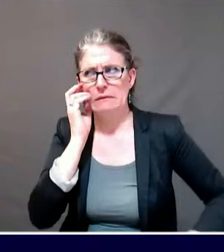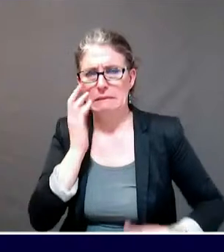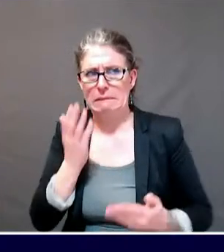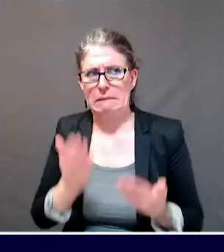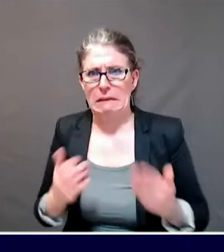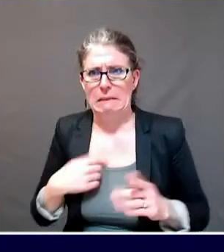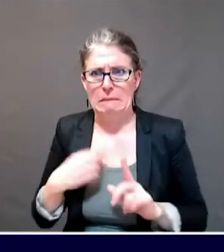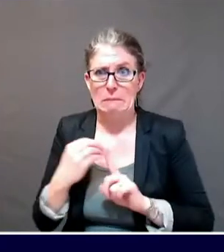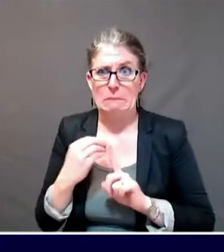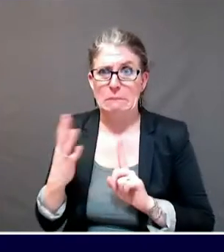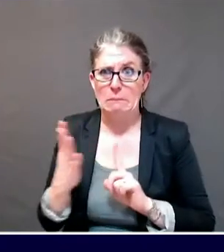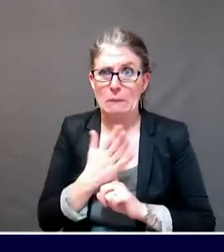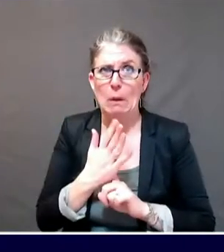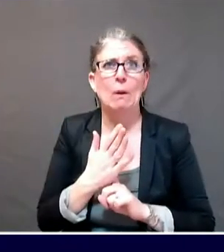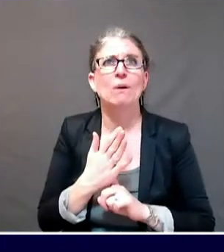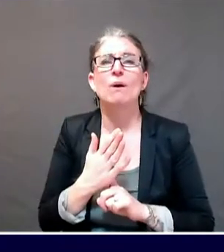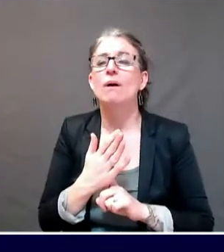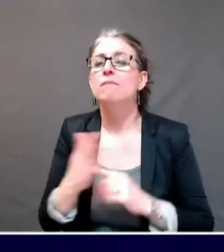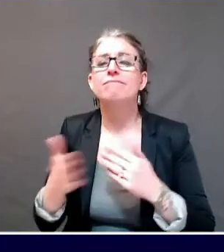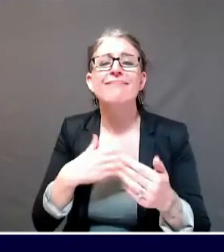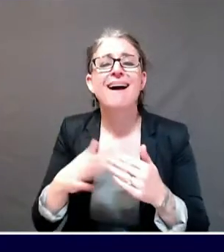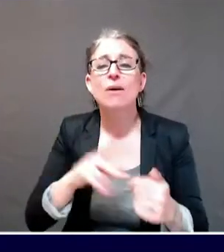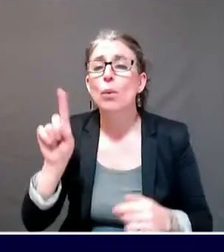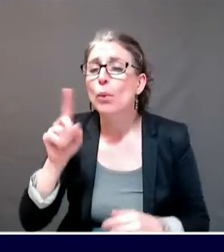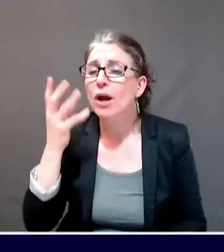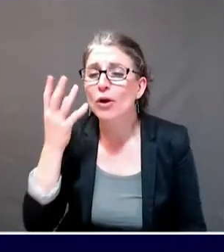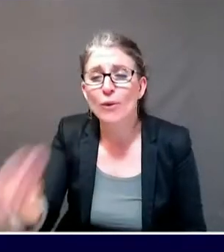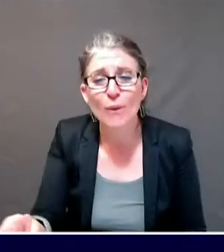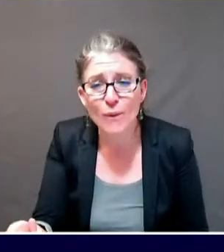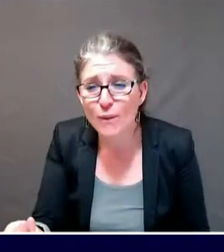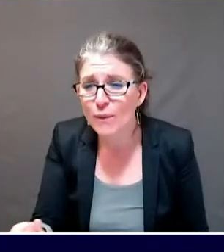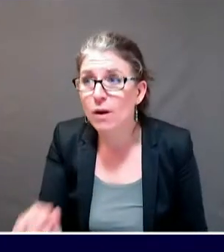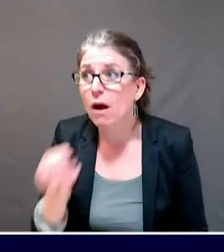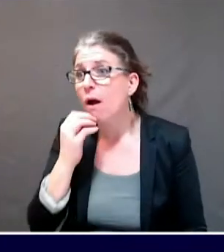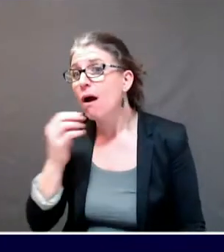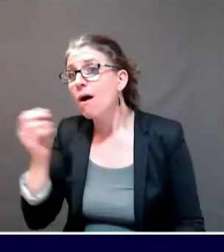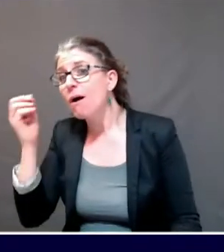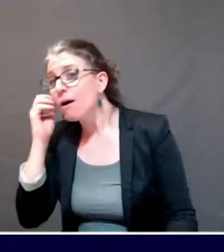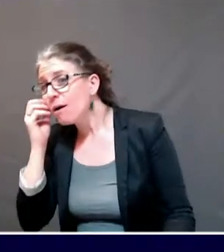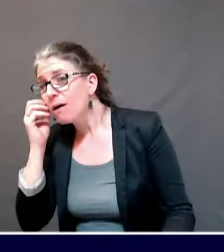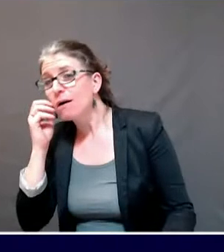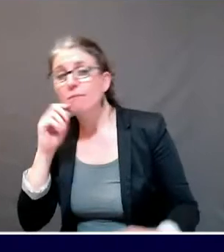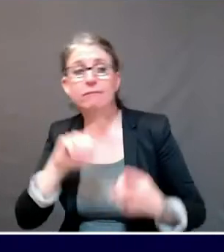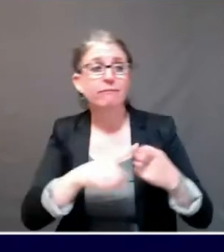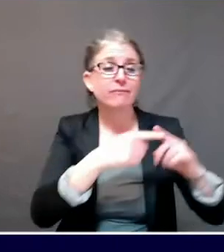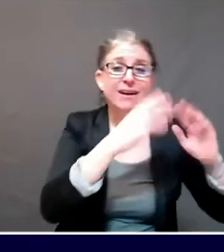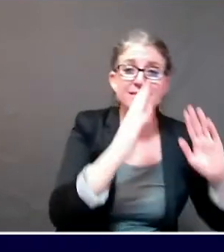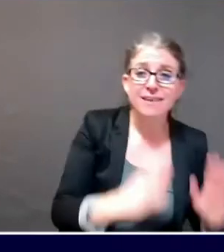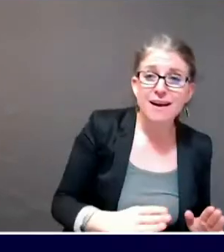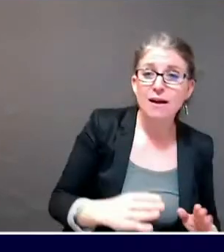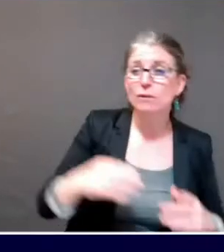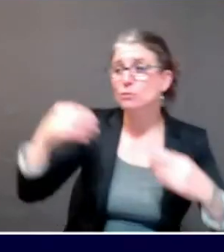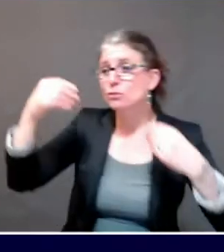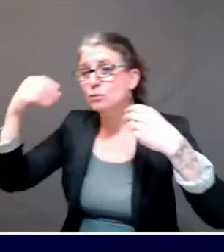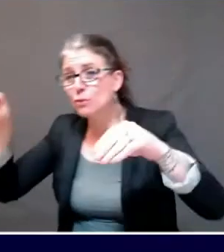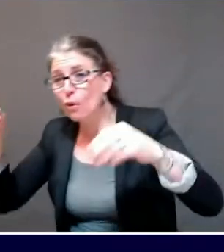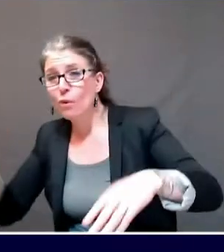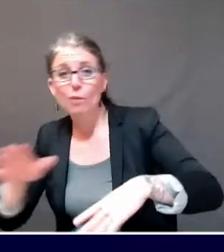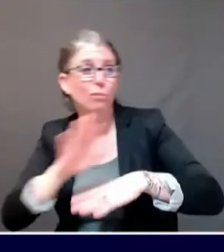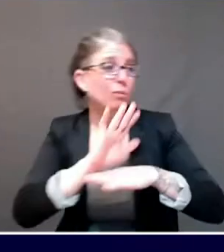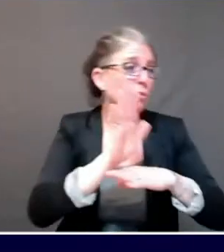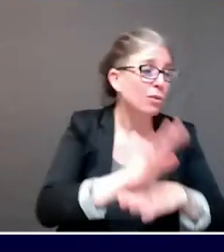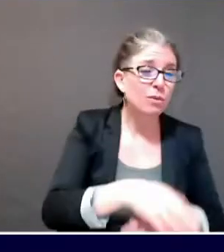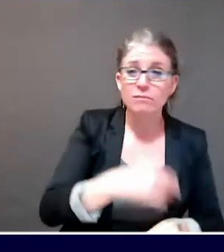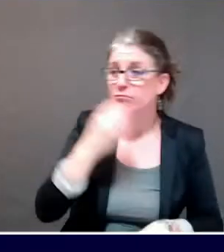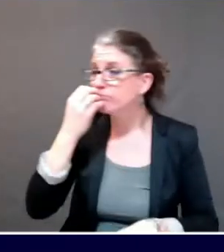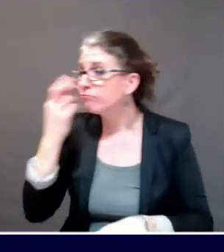at a restaurant, at a store, at work, at your friend's house, the best things for them to do, number one, stay in quarantine. Do not